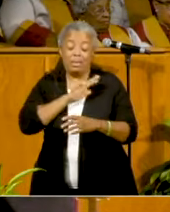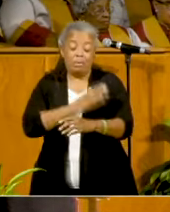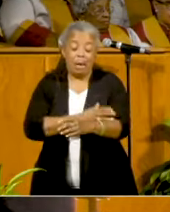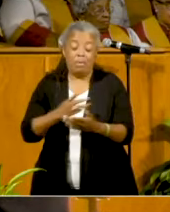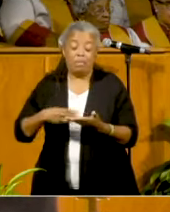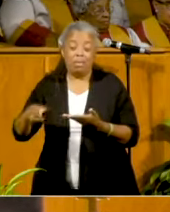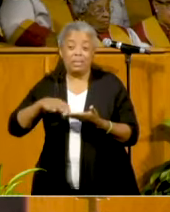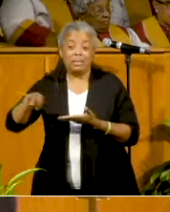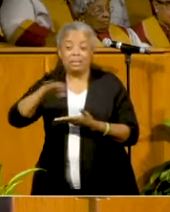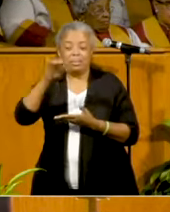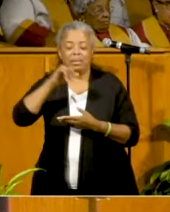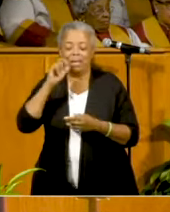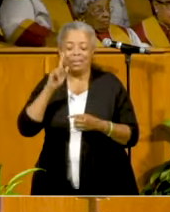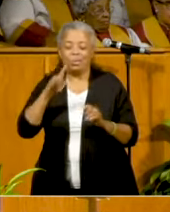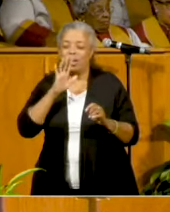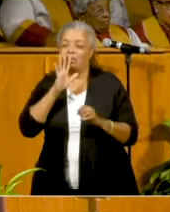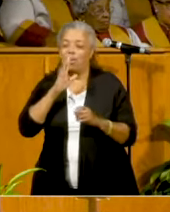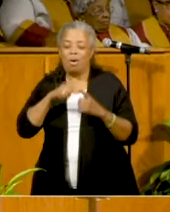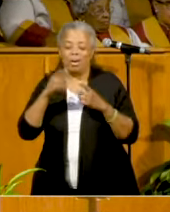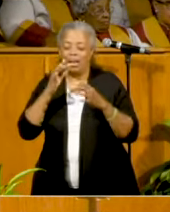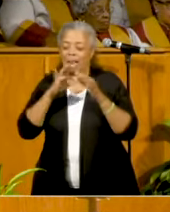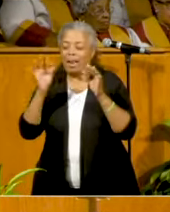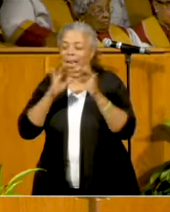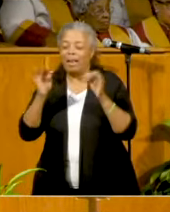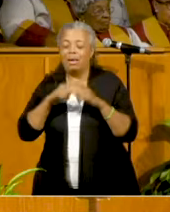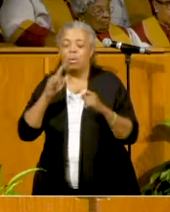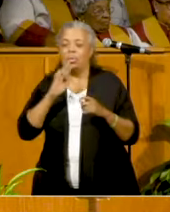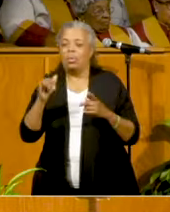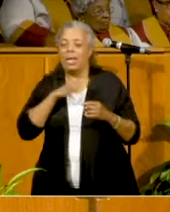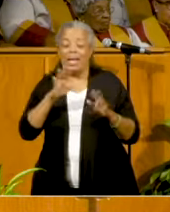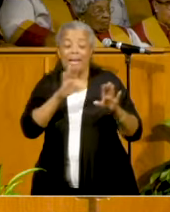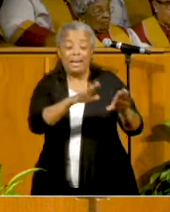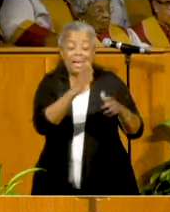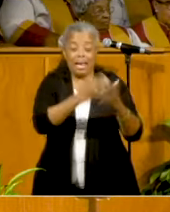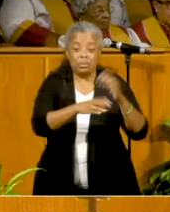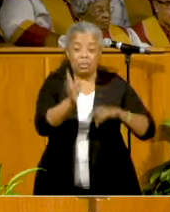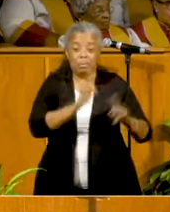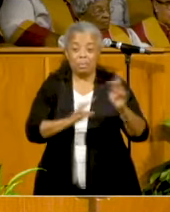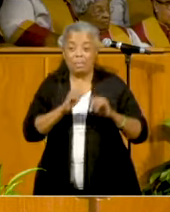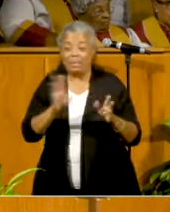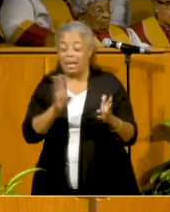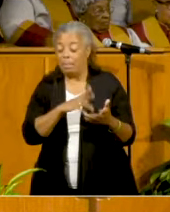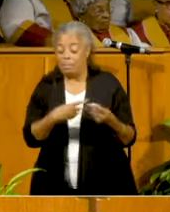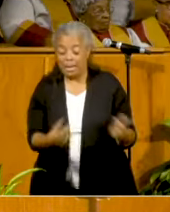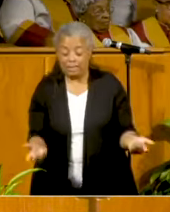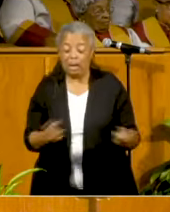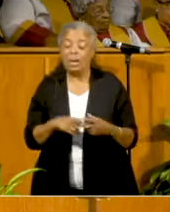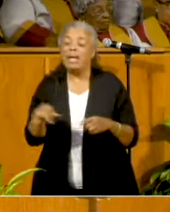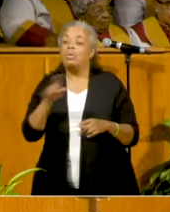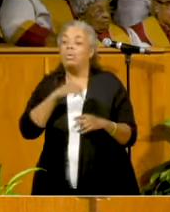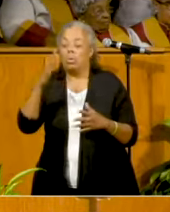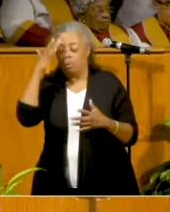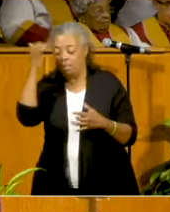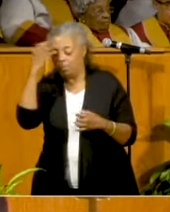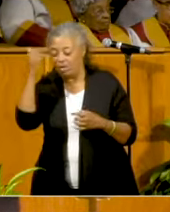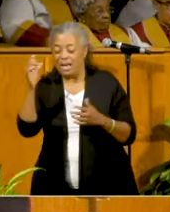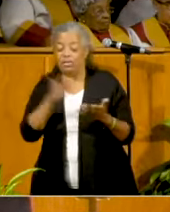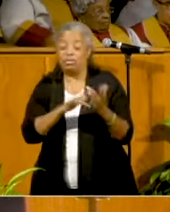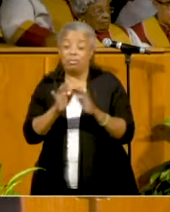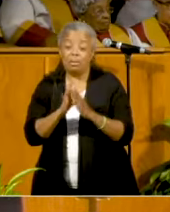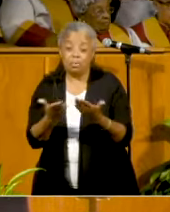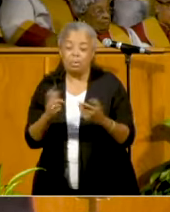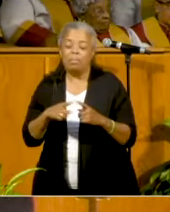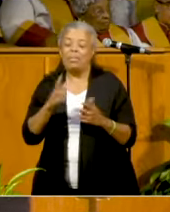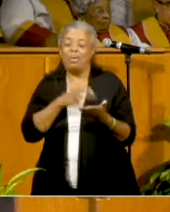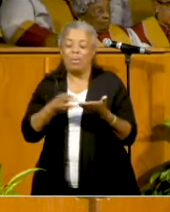Holy Spirit is not that you can talk in tongues and not that you can lay hands on folk and they fall out and not that you memorize scripture, but that